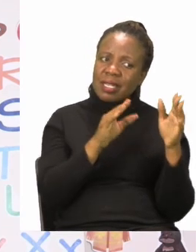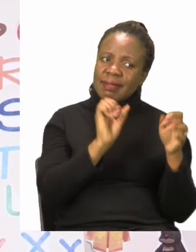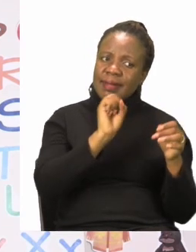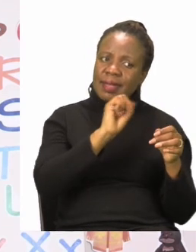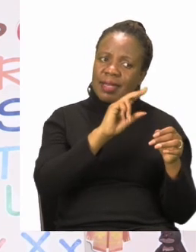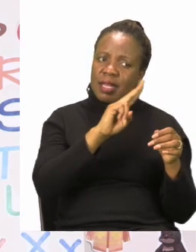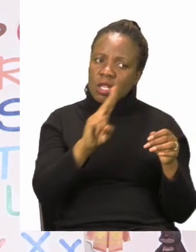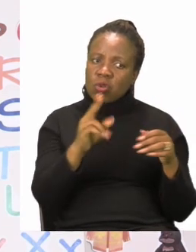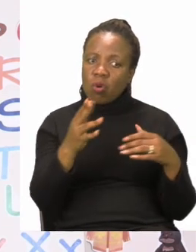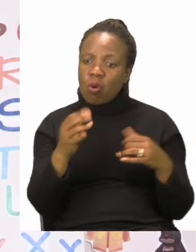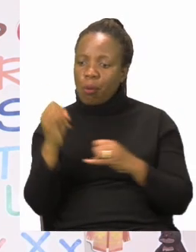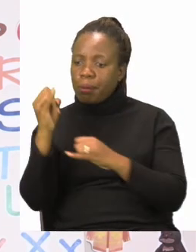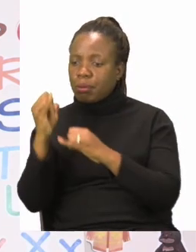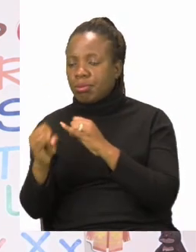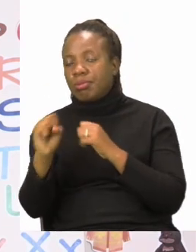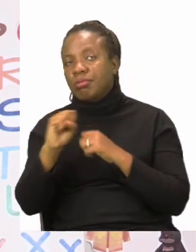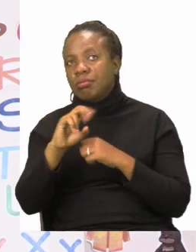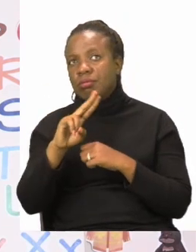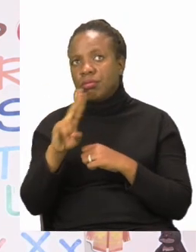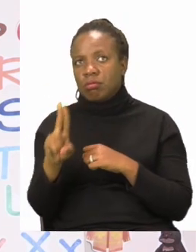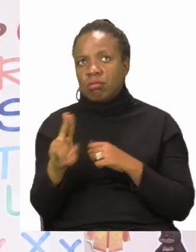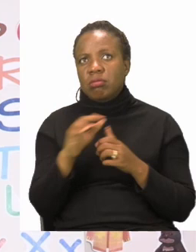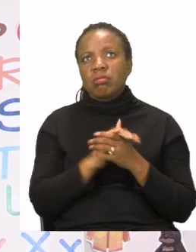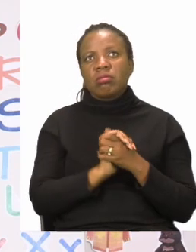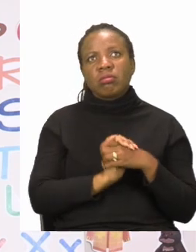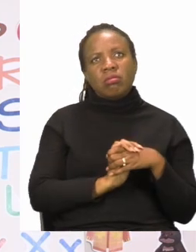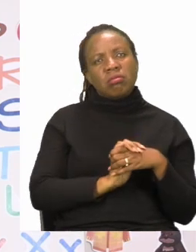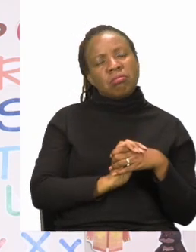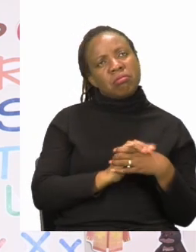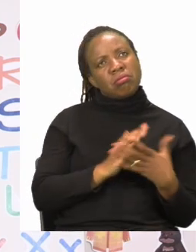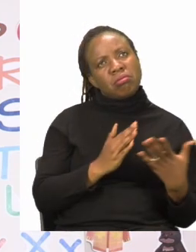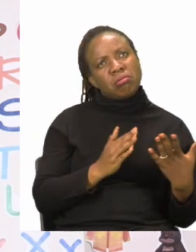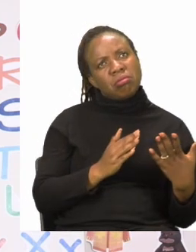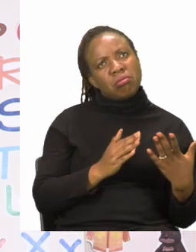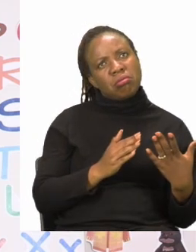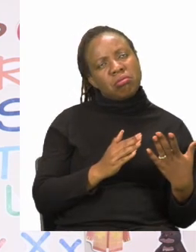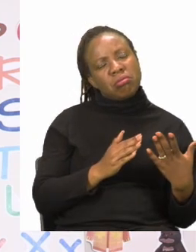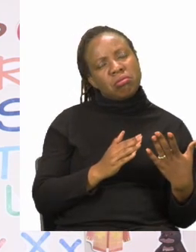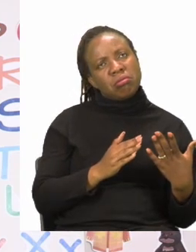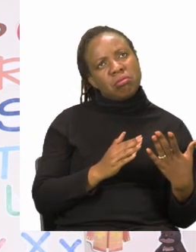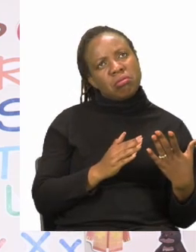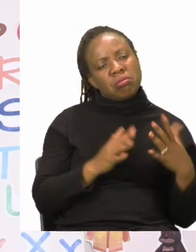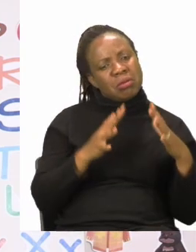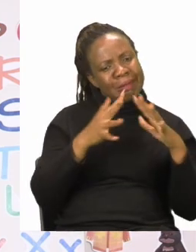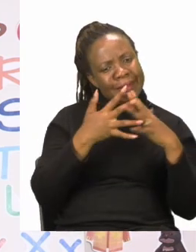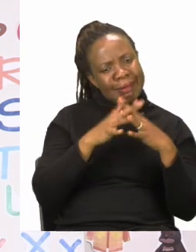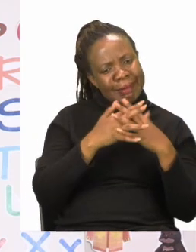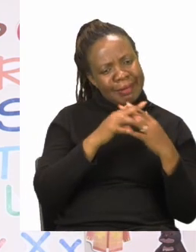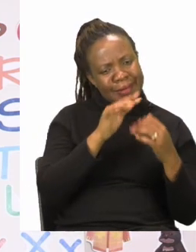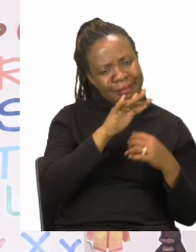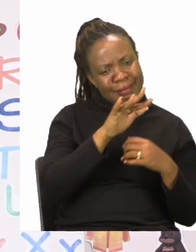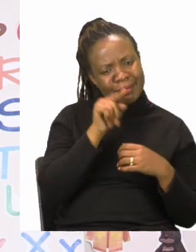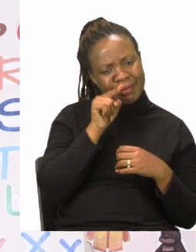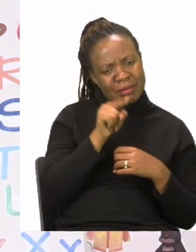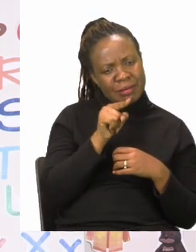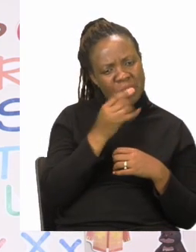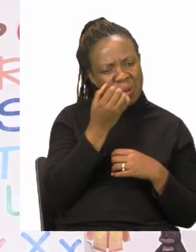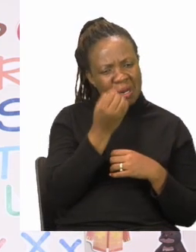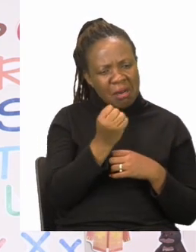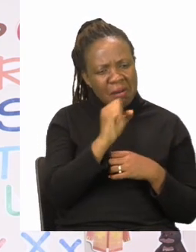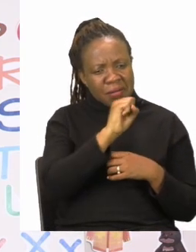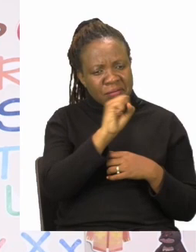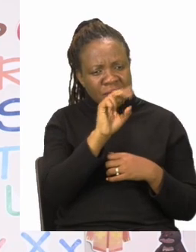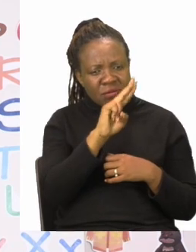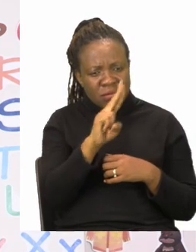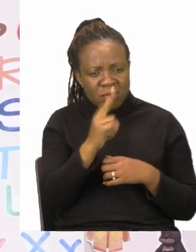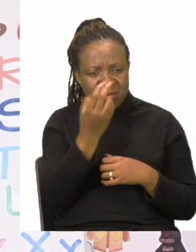Okay, so what we can do is, we can look in the scrambled word to see, do we have an